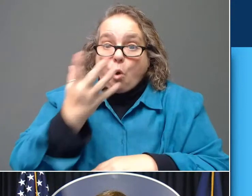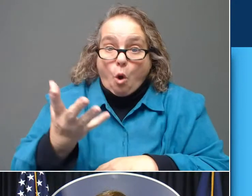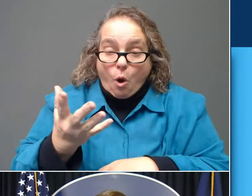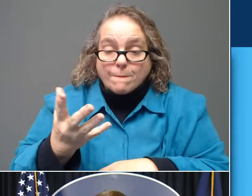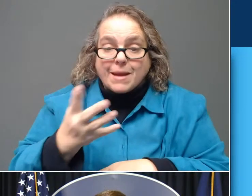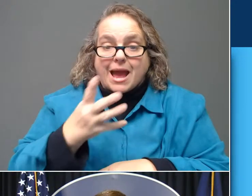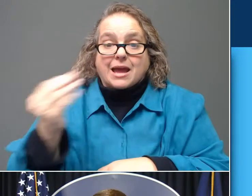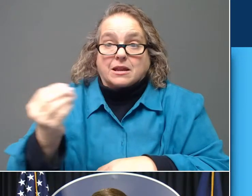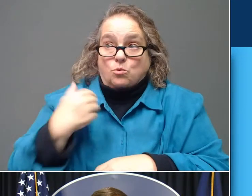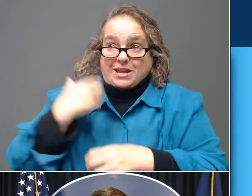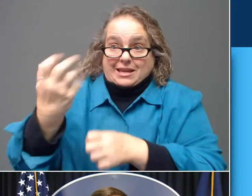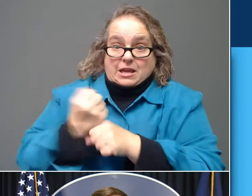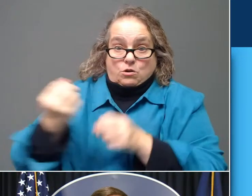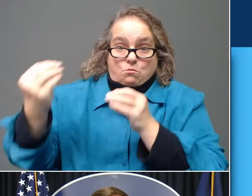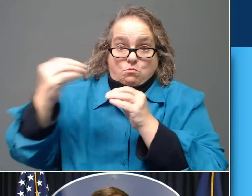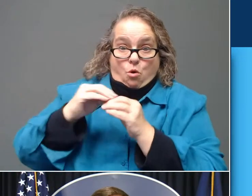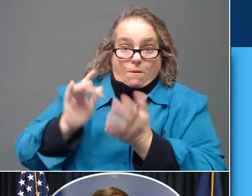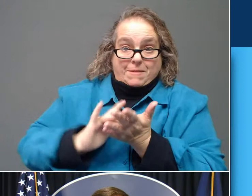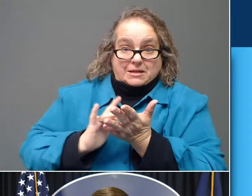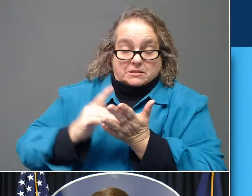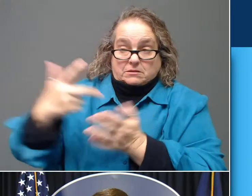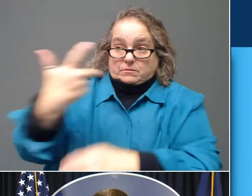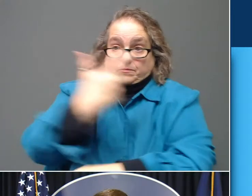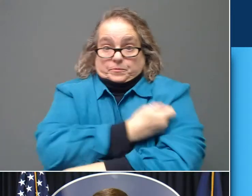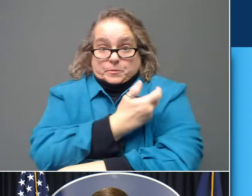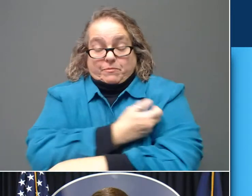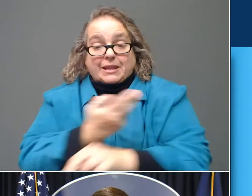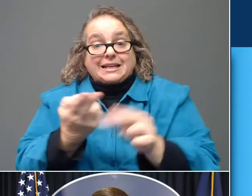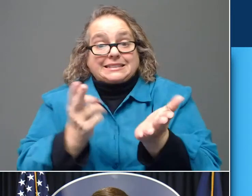site begin at 5 p.m.